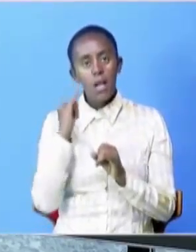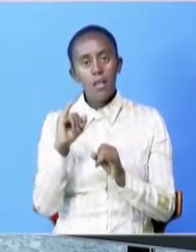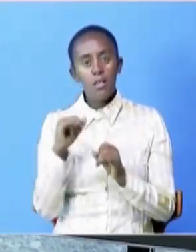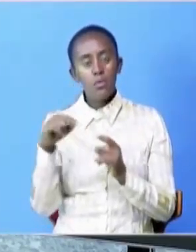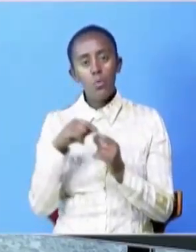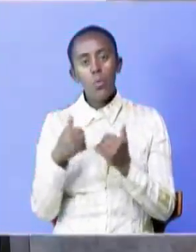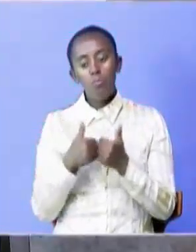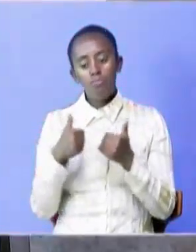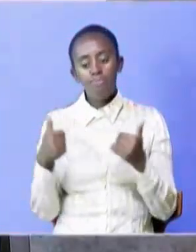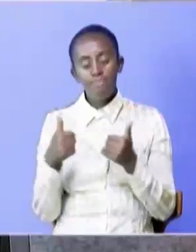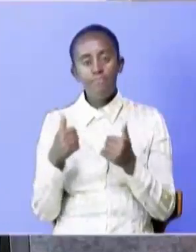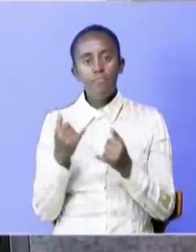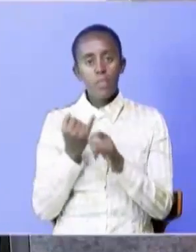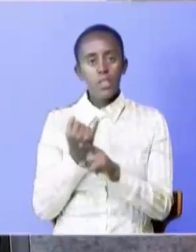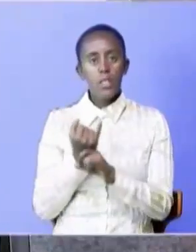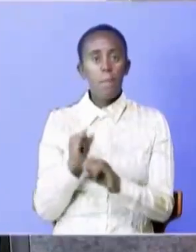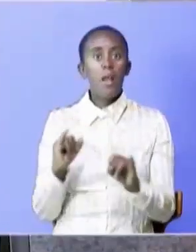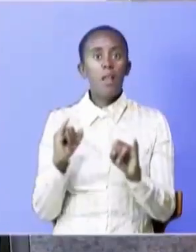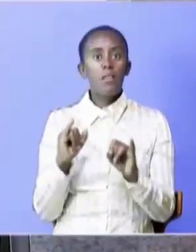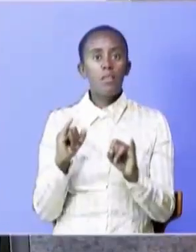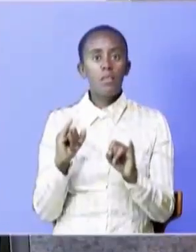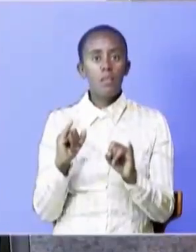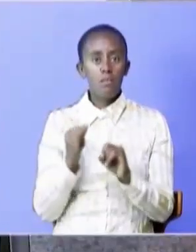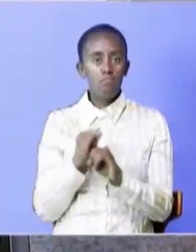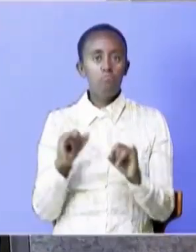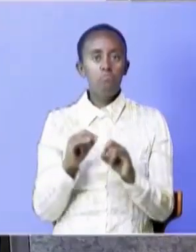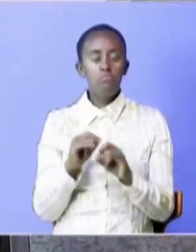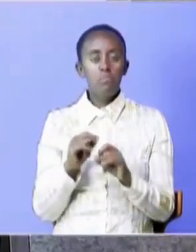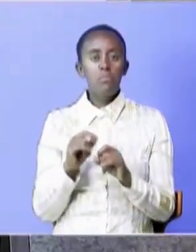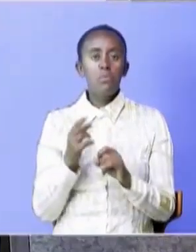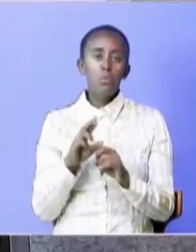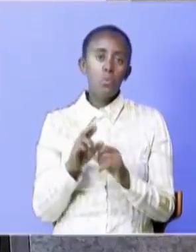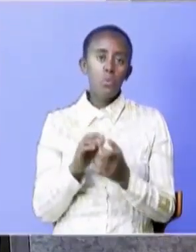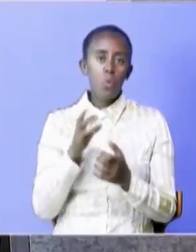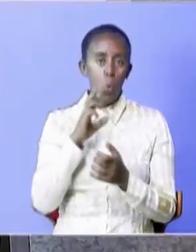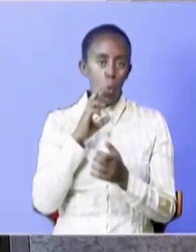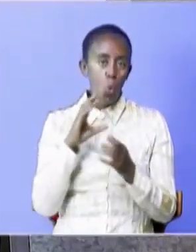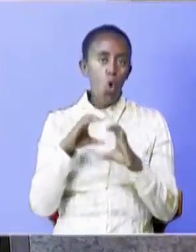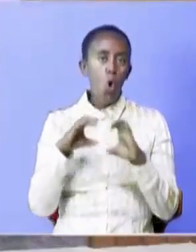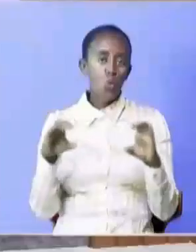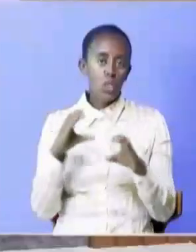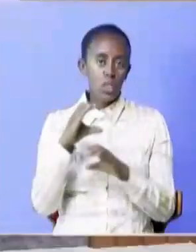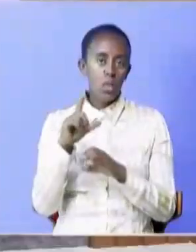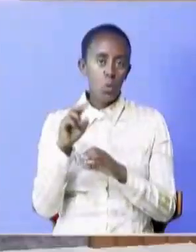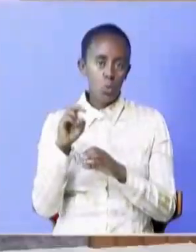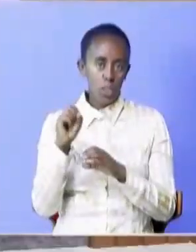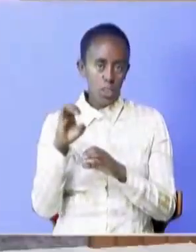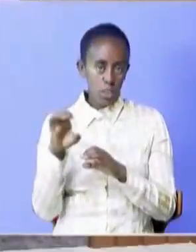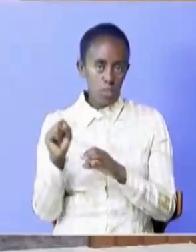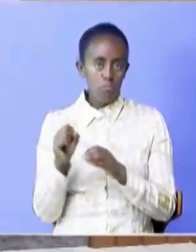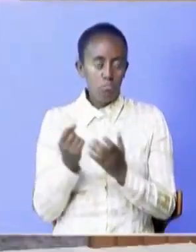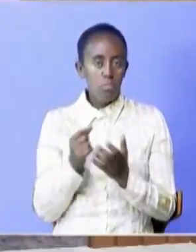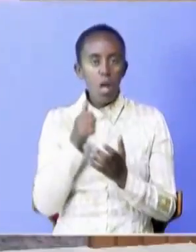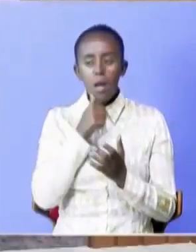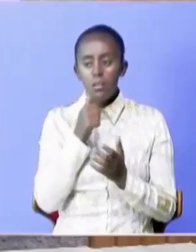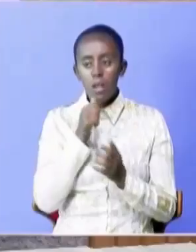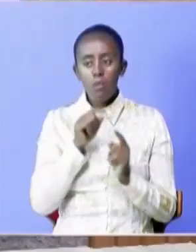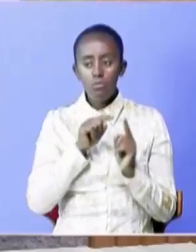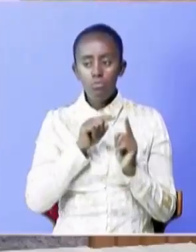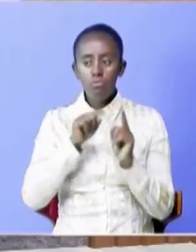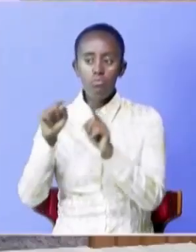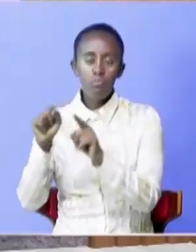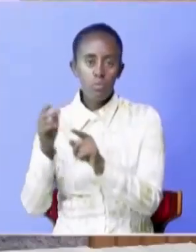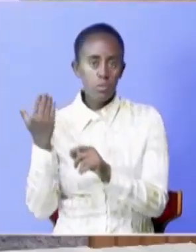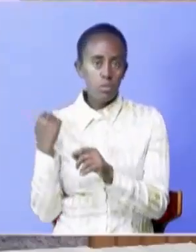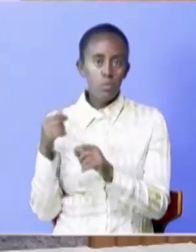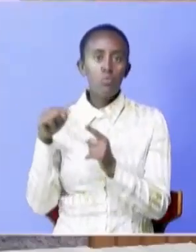two independent ideas or two independent clauses. Here we have Aster went to the library.